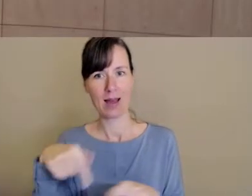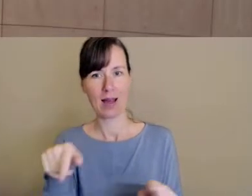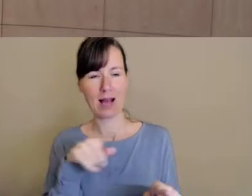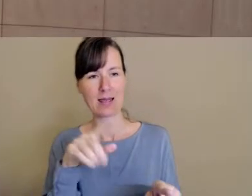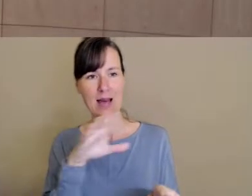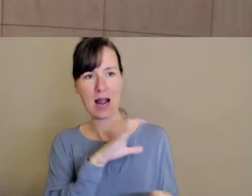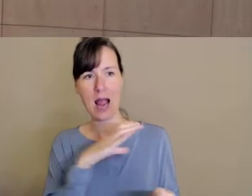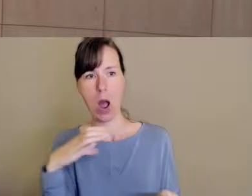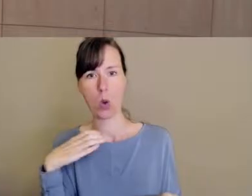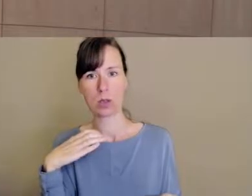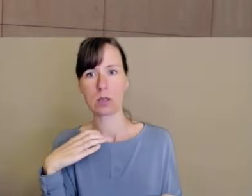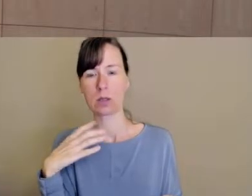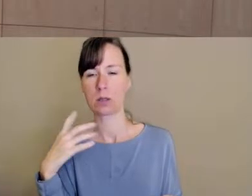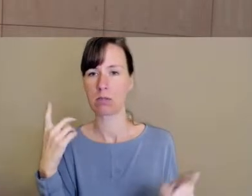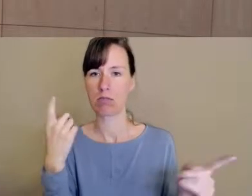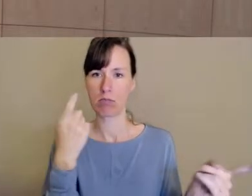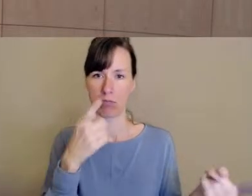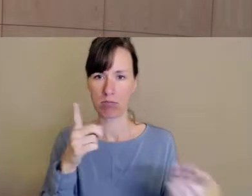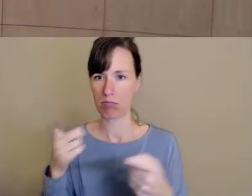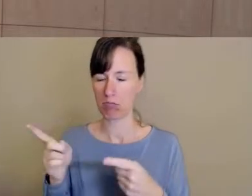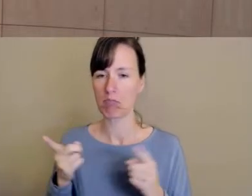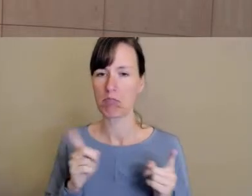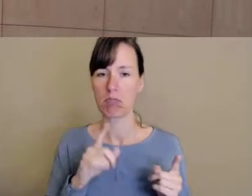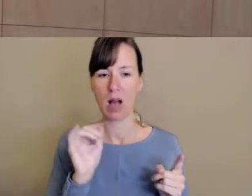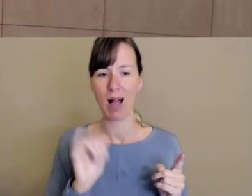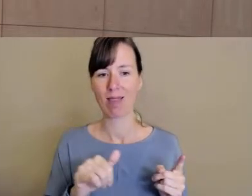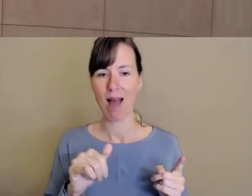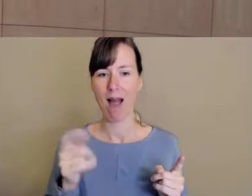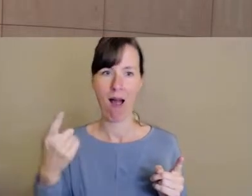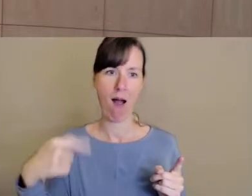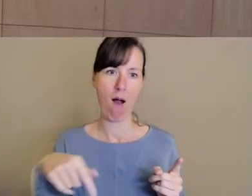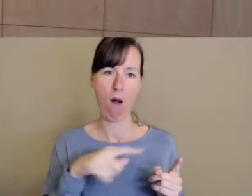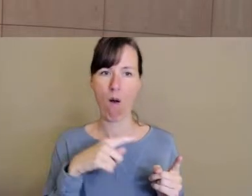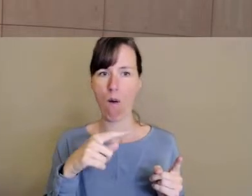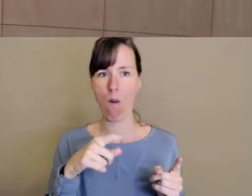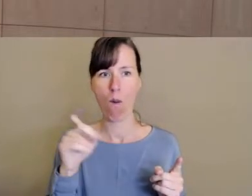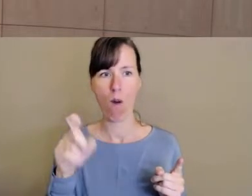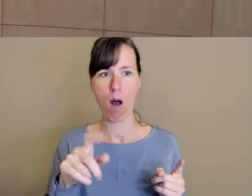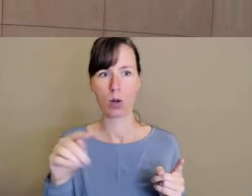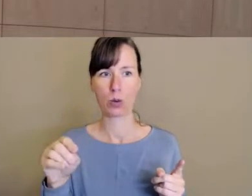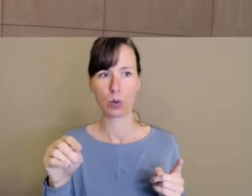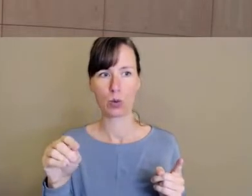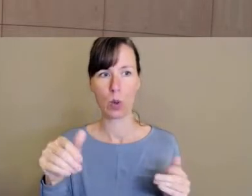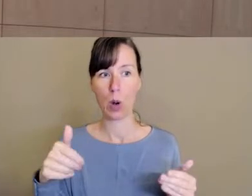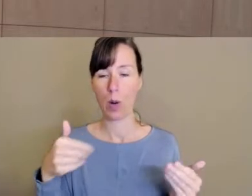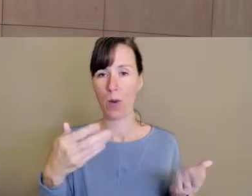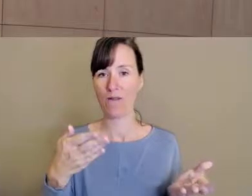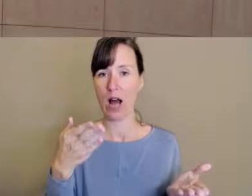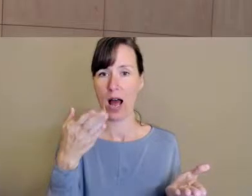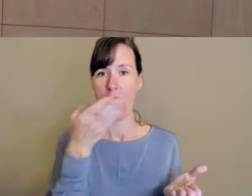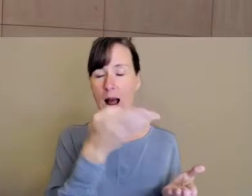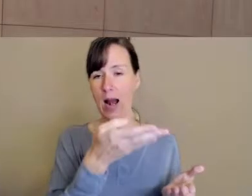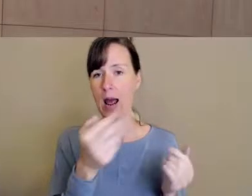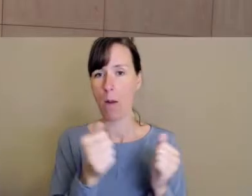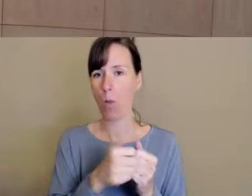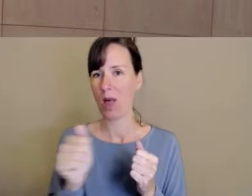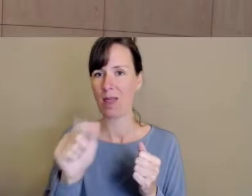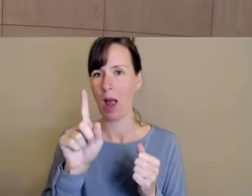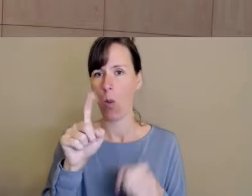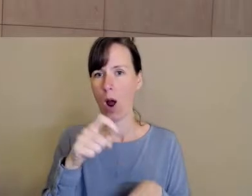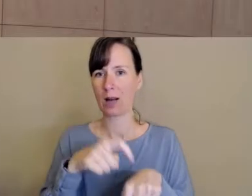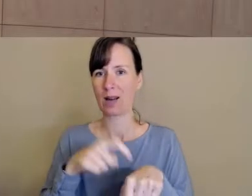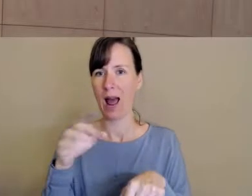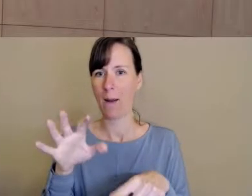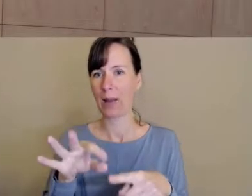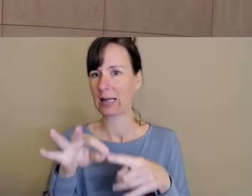considered consensus opinion that we ought to provide him a one-time